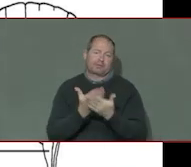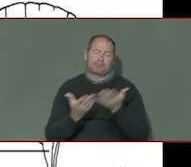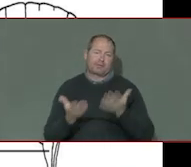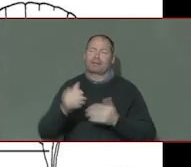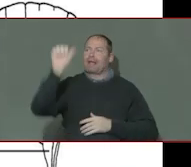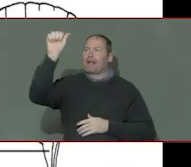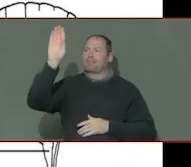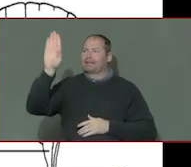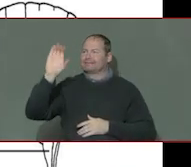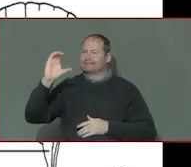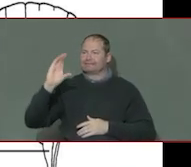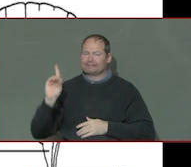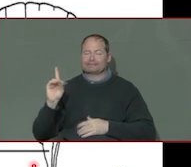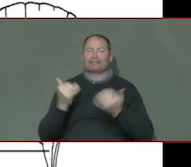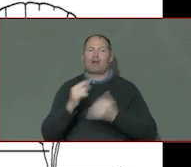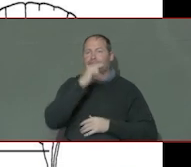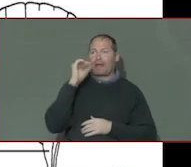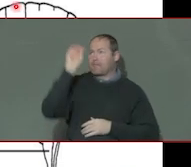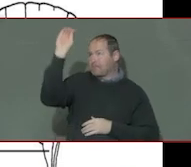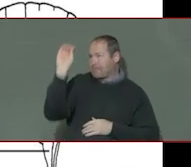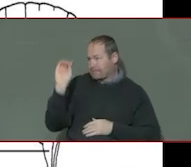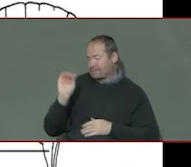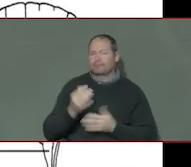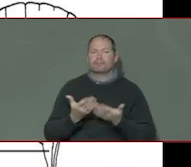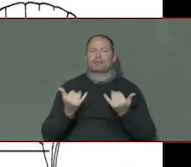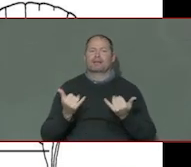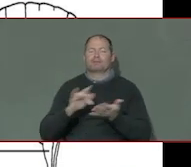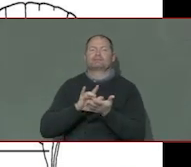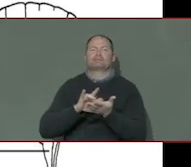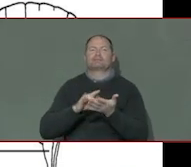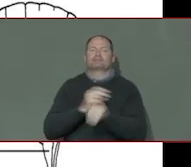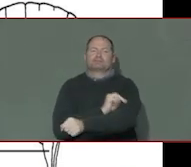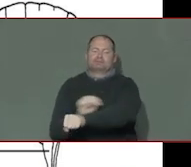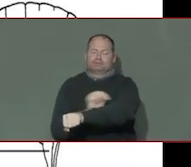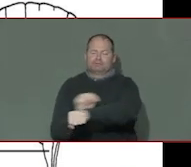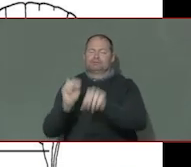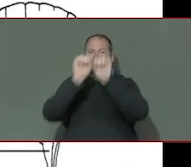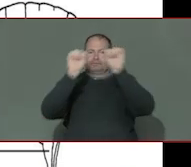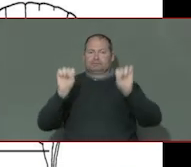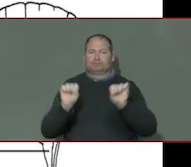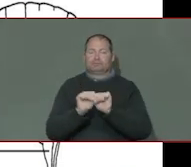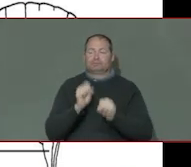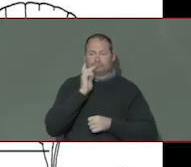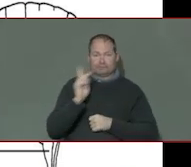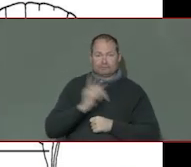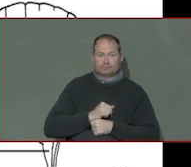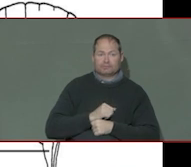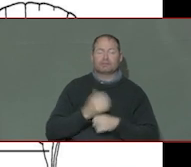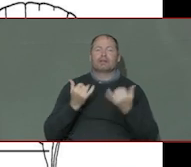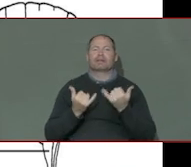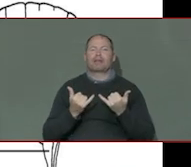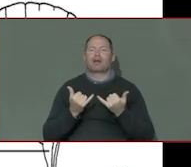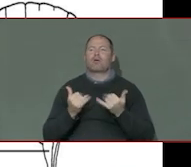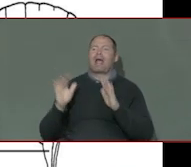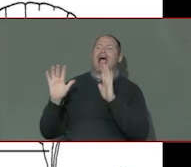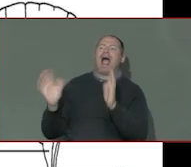And if we are going to go and look at the central nervous system, we must also make sure that we know how it